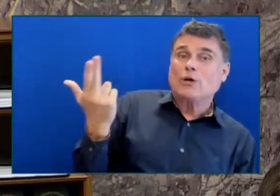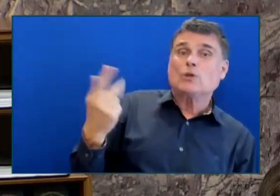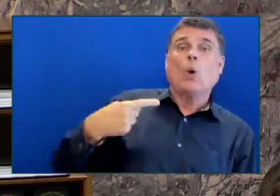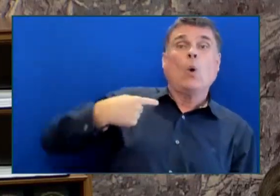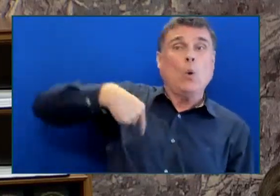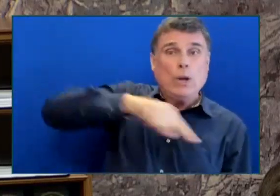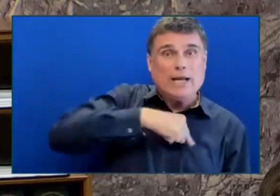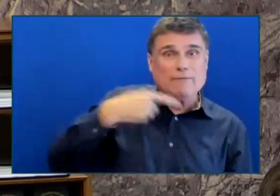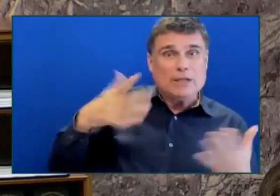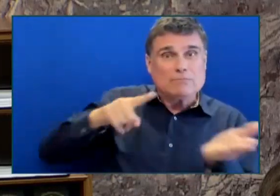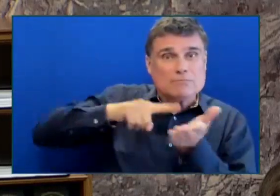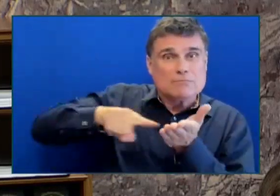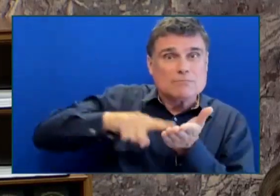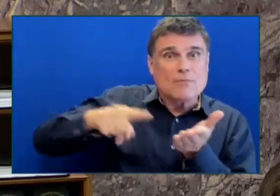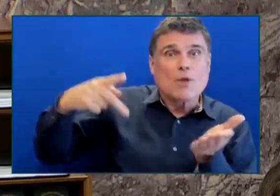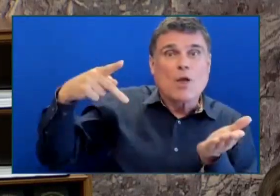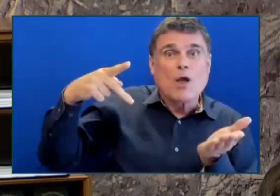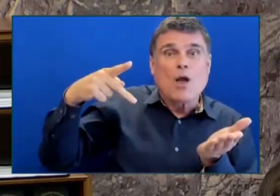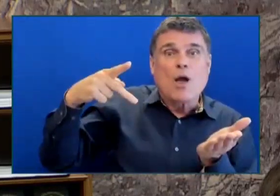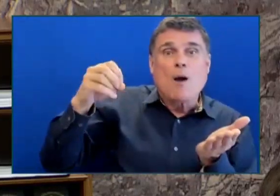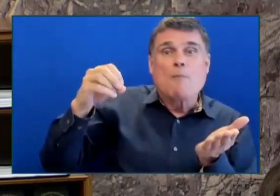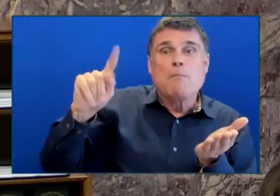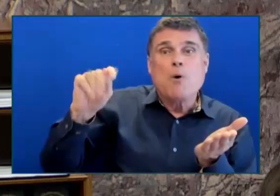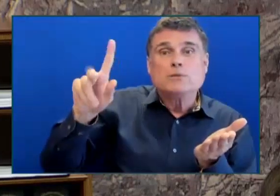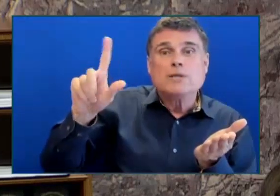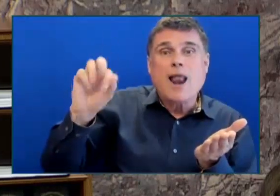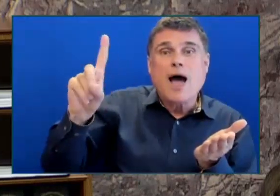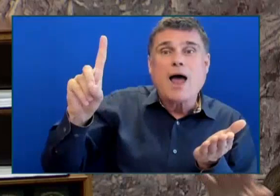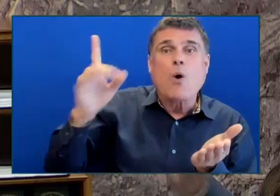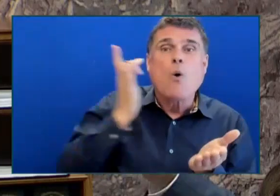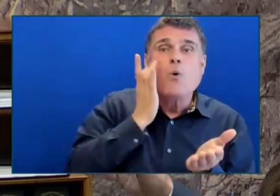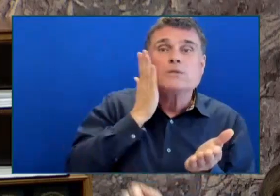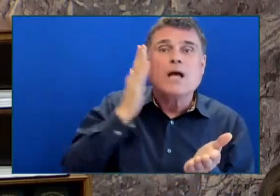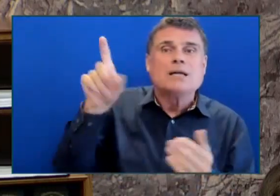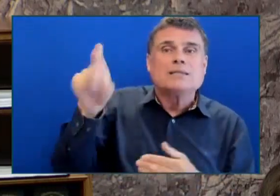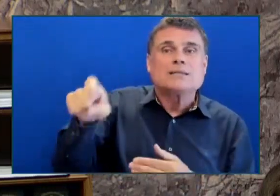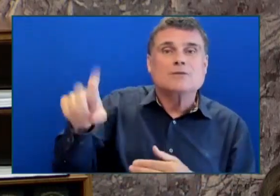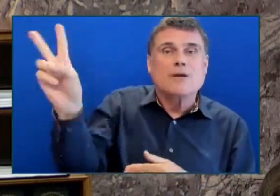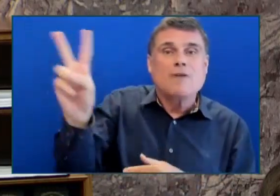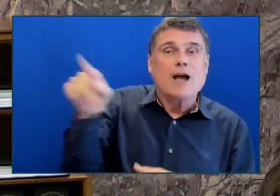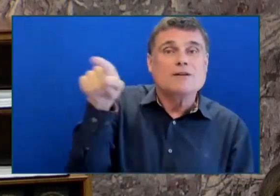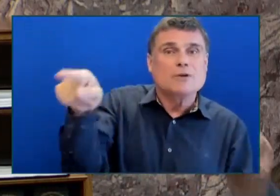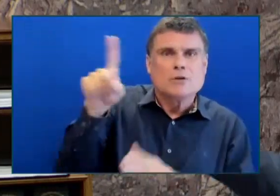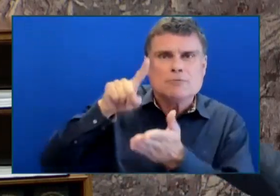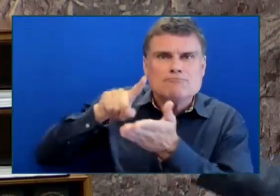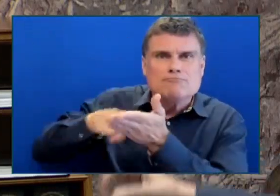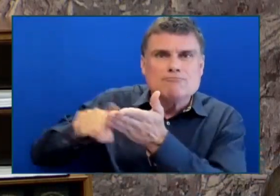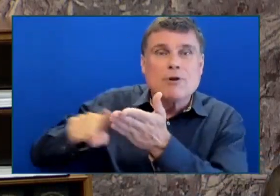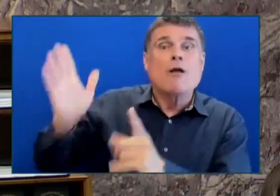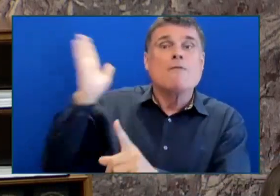Kwan, and her husband, who ran the Portland Hotel Society, were traveling around the globe, Vienna,